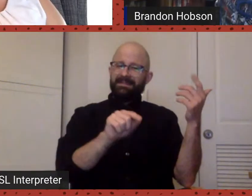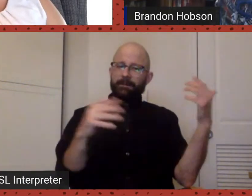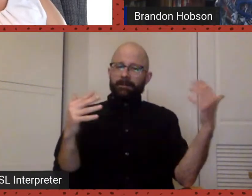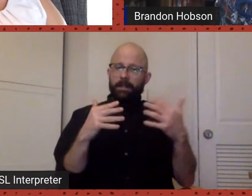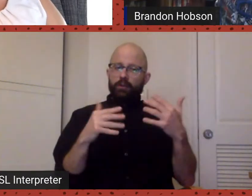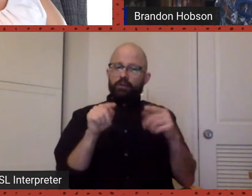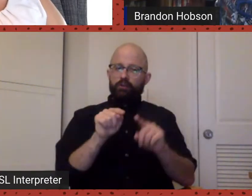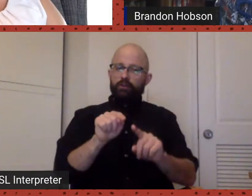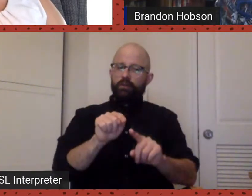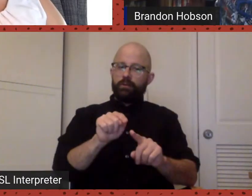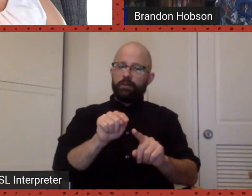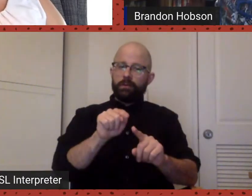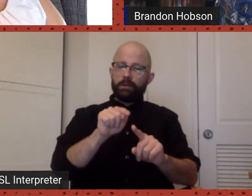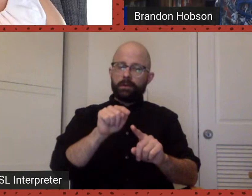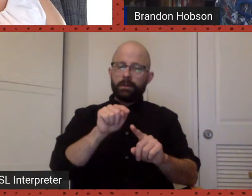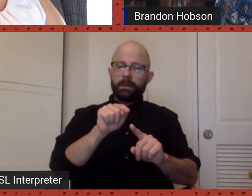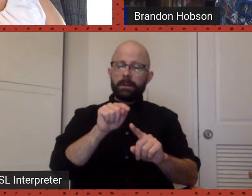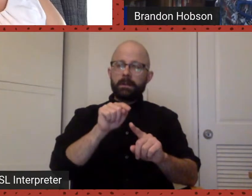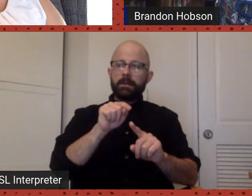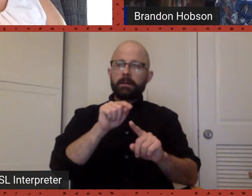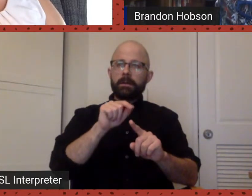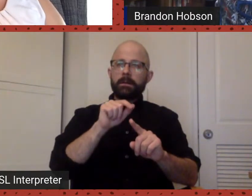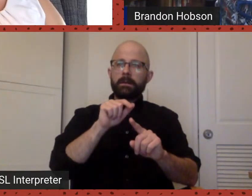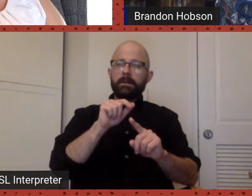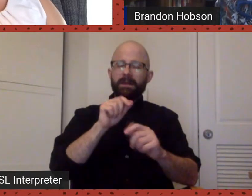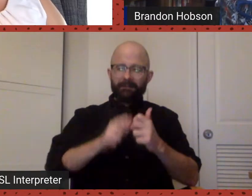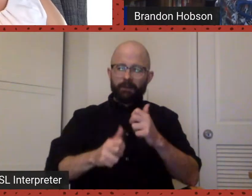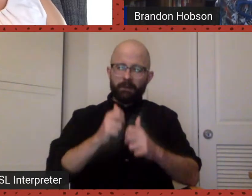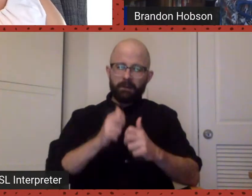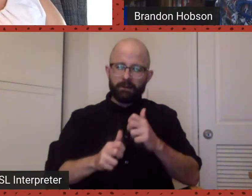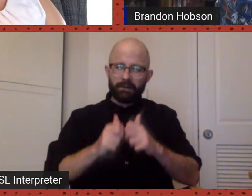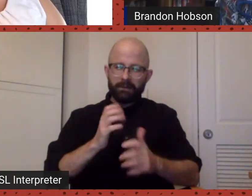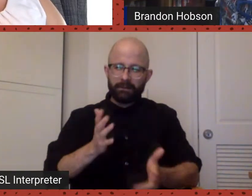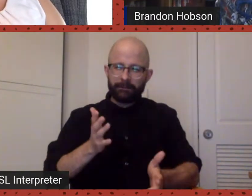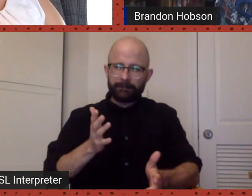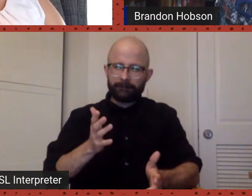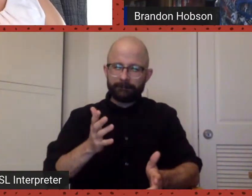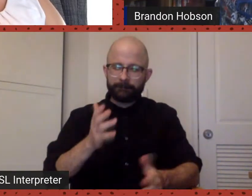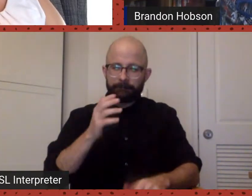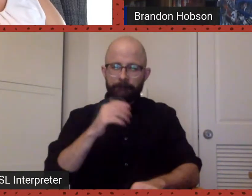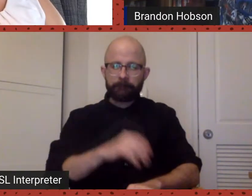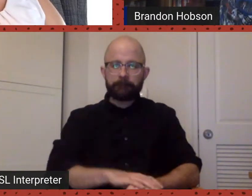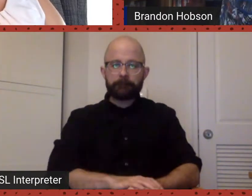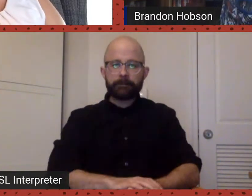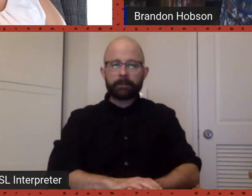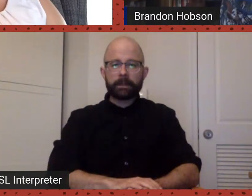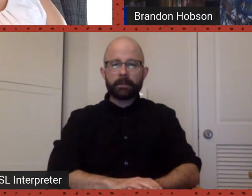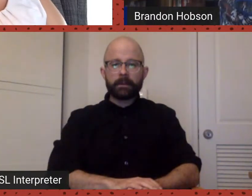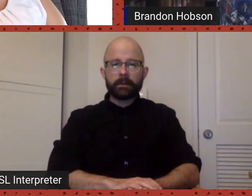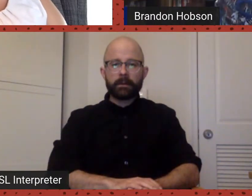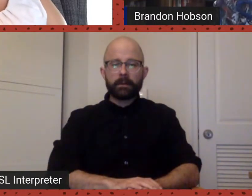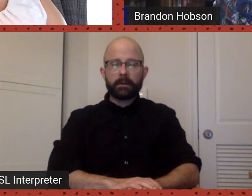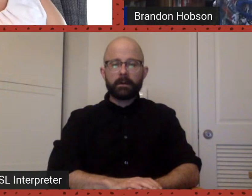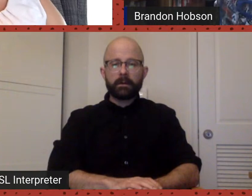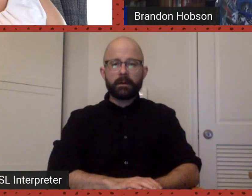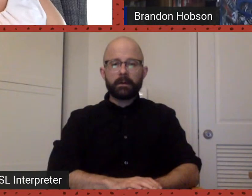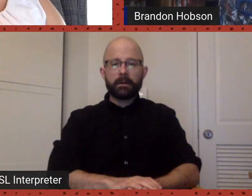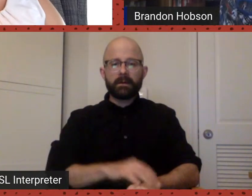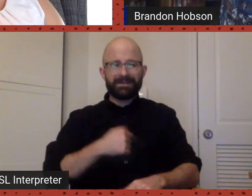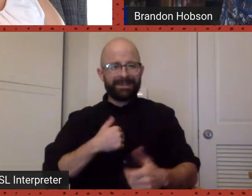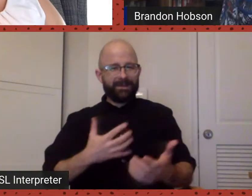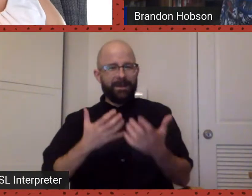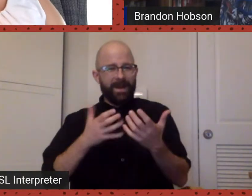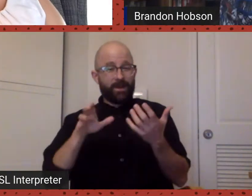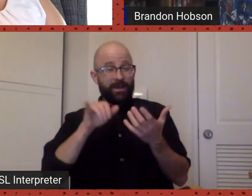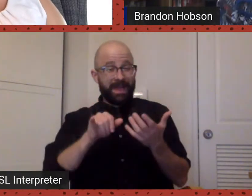is so difficult, right? And so I did that. I wanted to do that as, again,